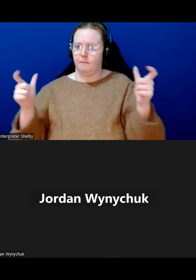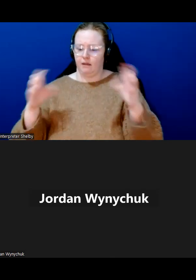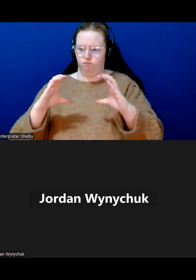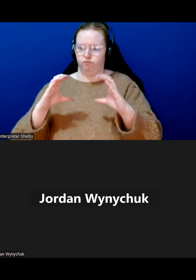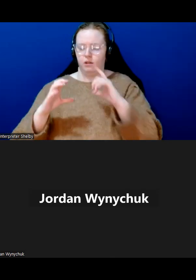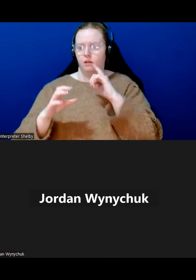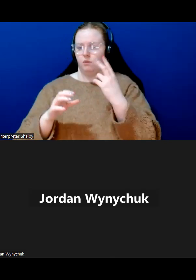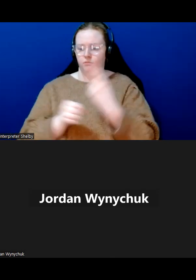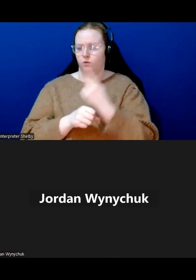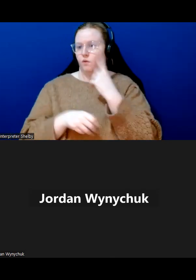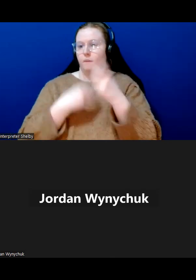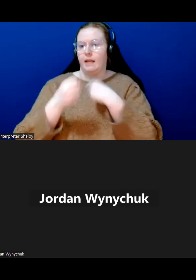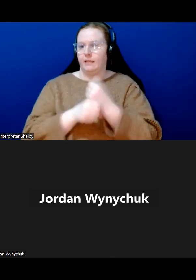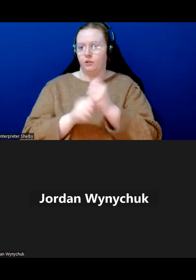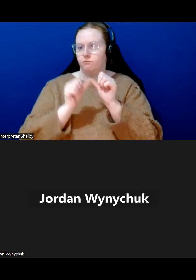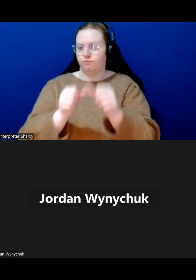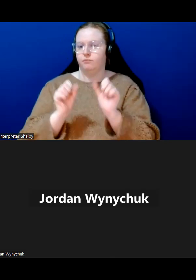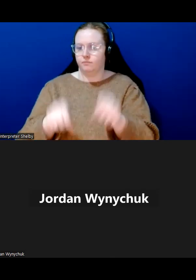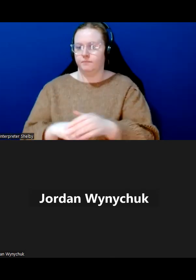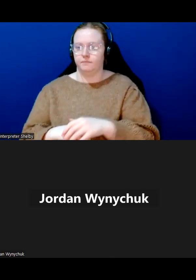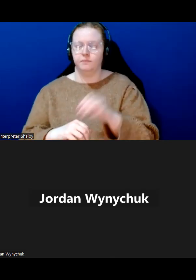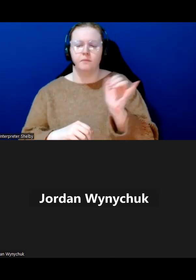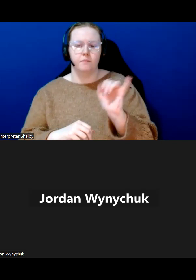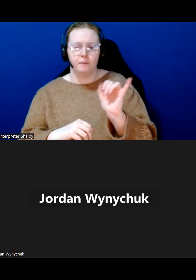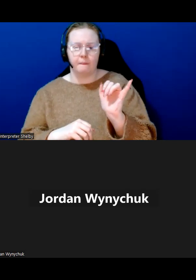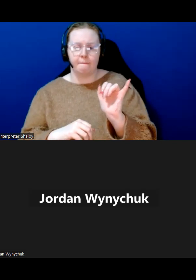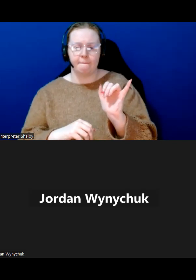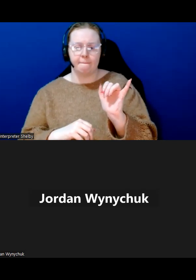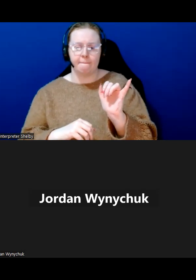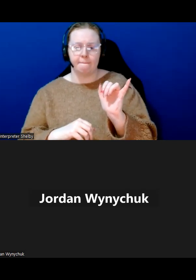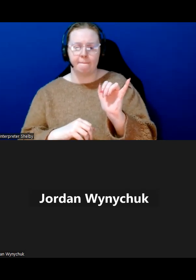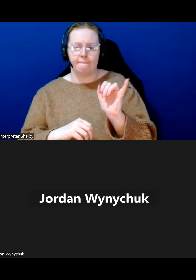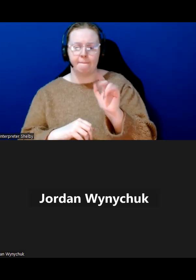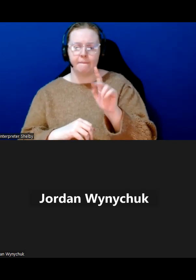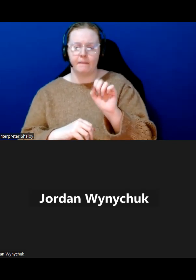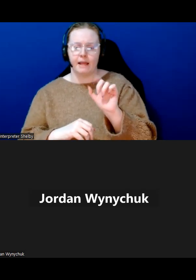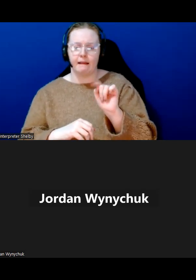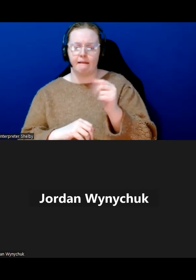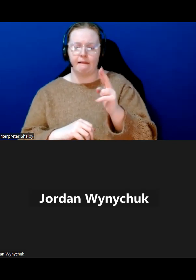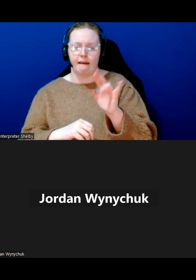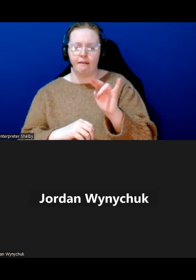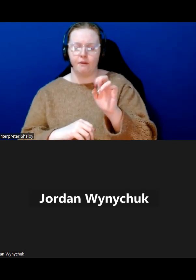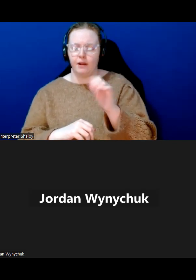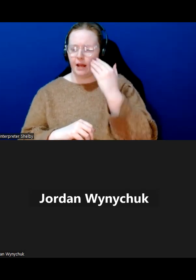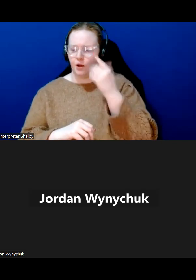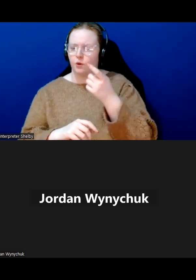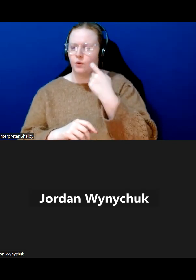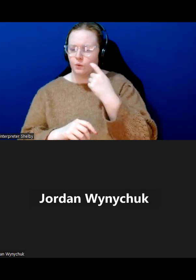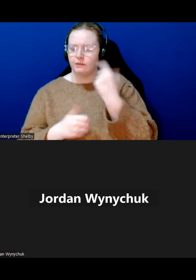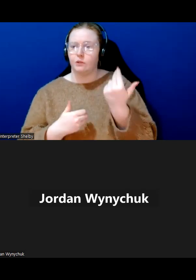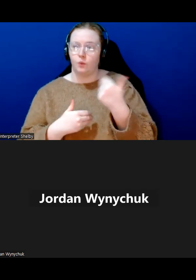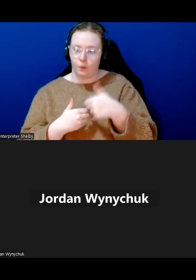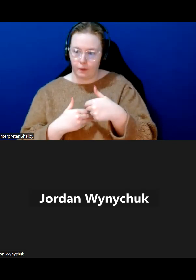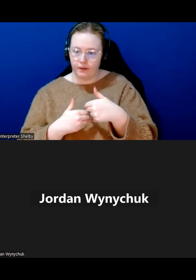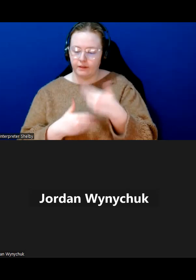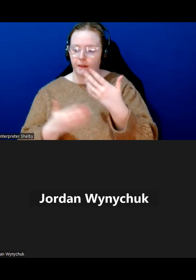years. Okay, thank you. And Catherine, I know that you've just recently came onto the call and you